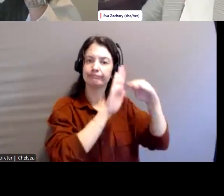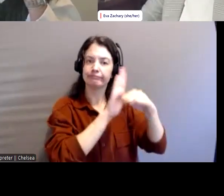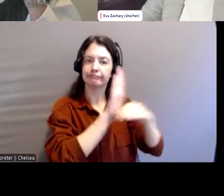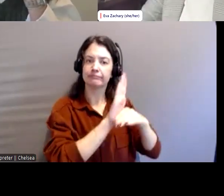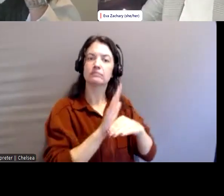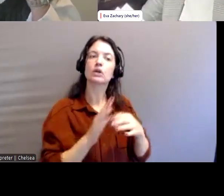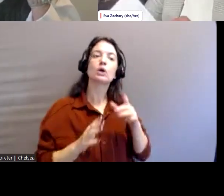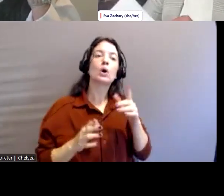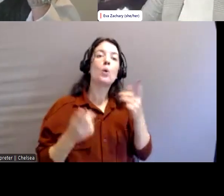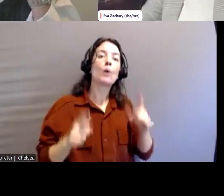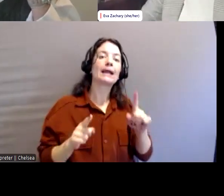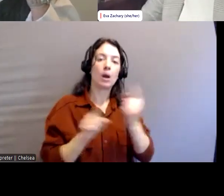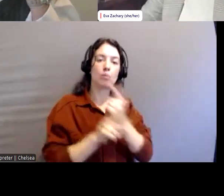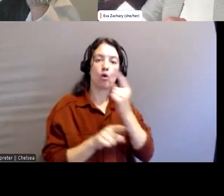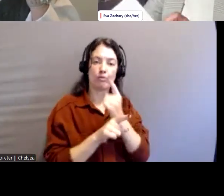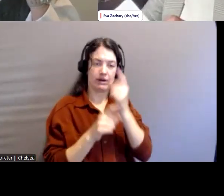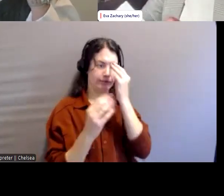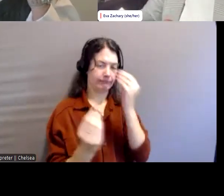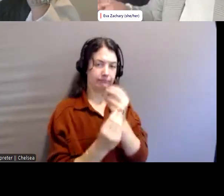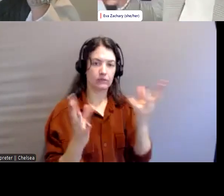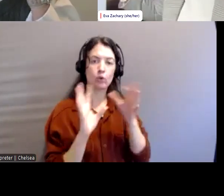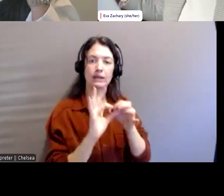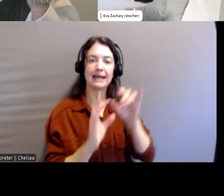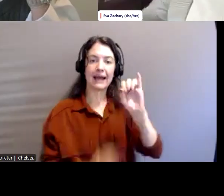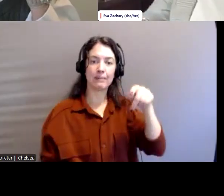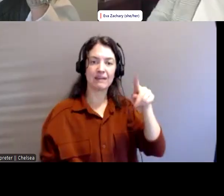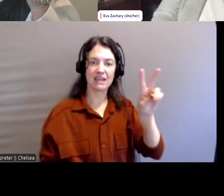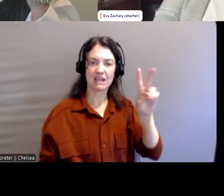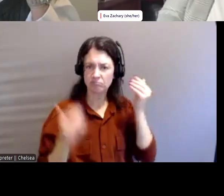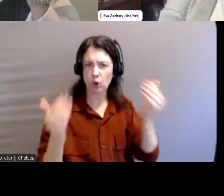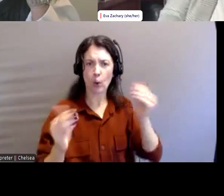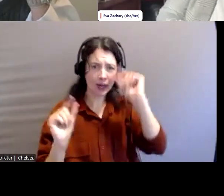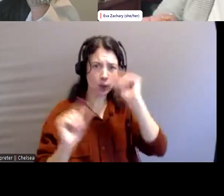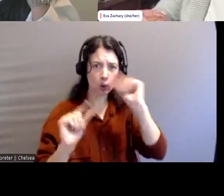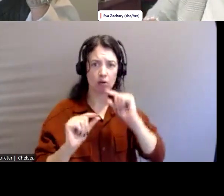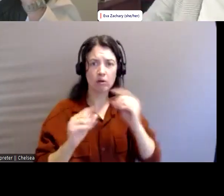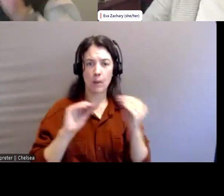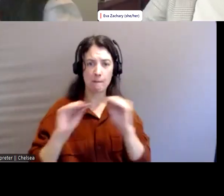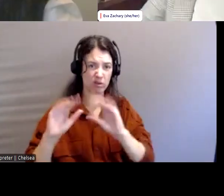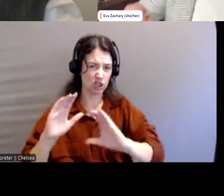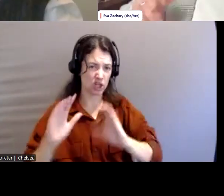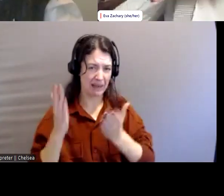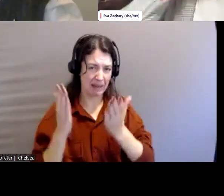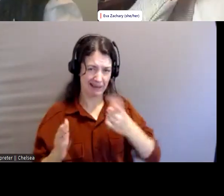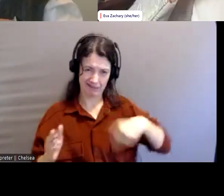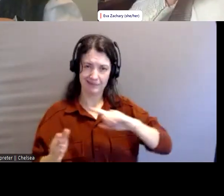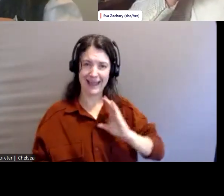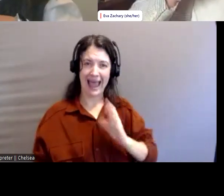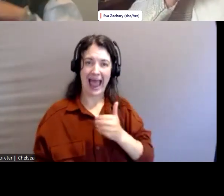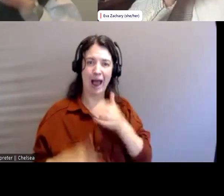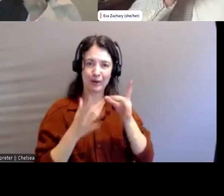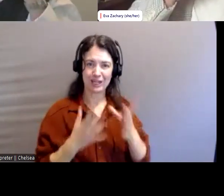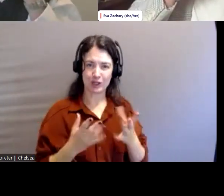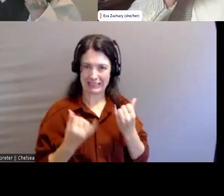violence. And so if you Google that, and maybe one of our folks will Google that and stick it into the chat, there is specific guidance published on